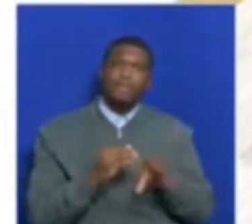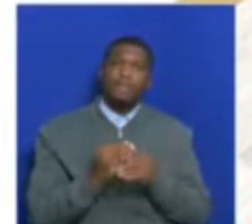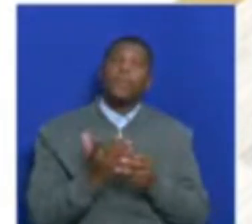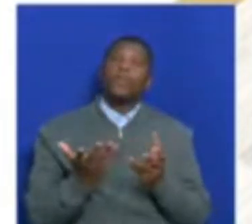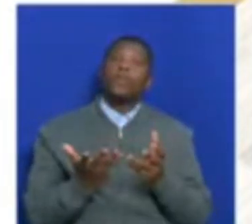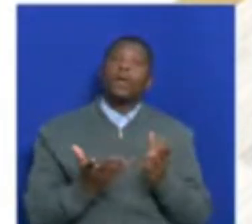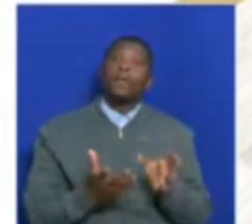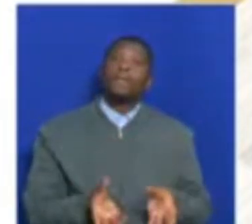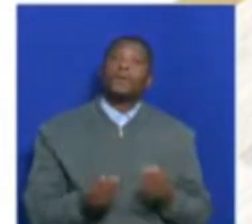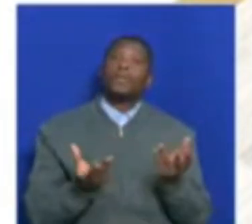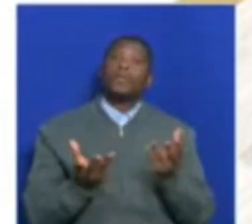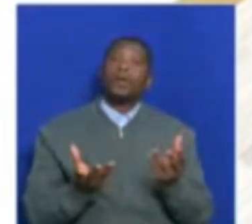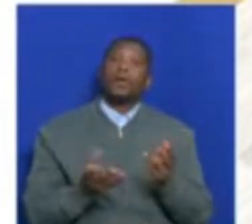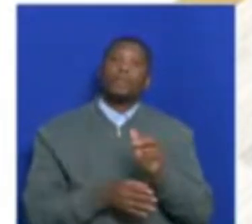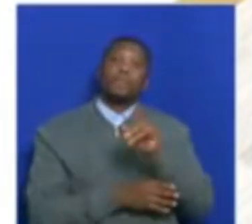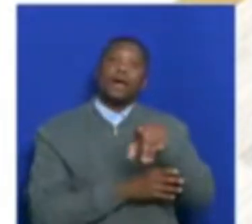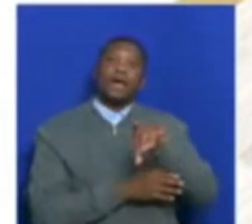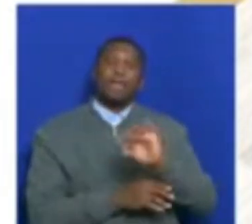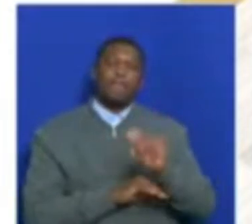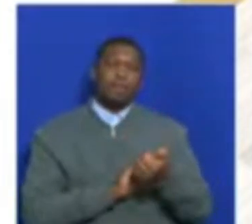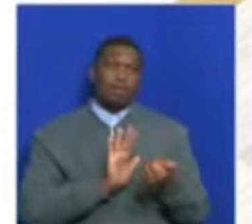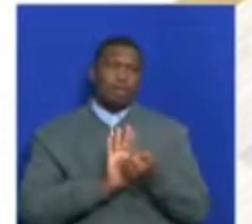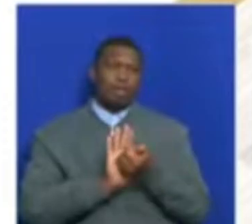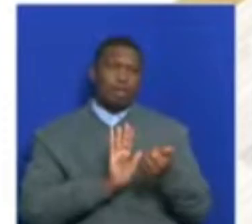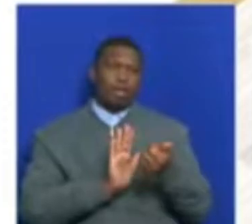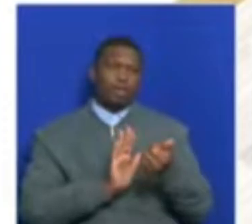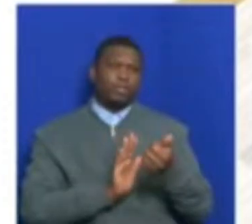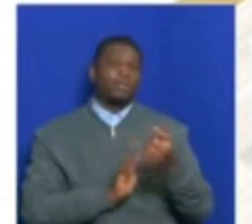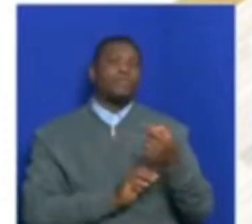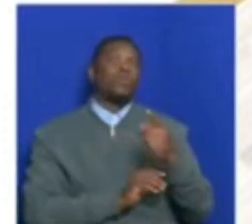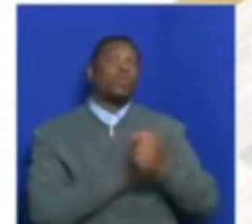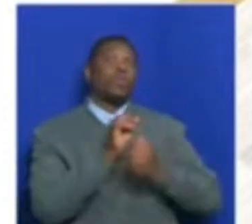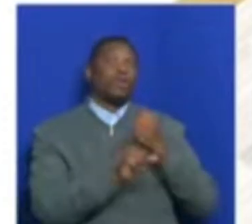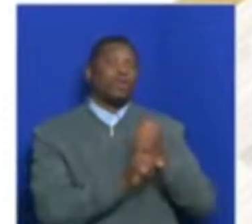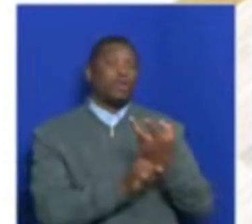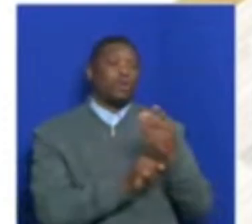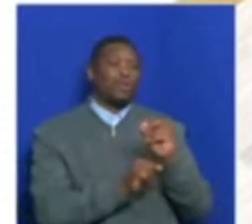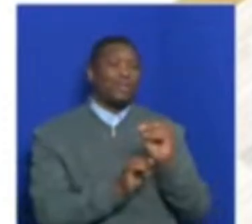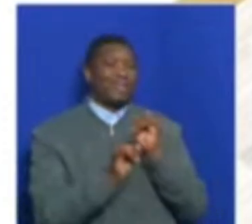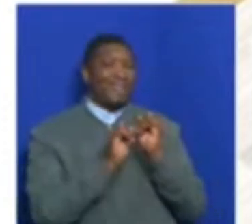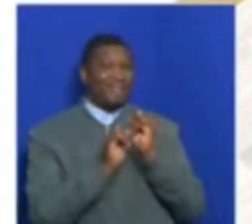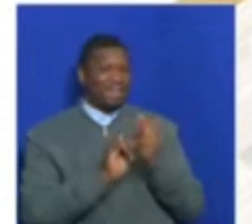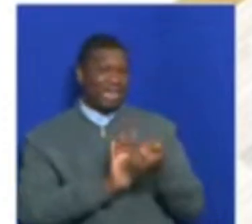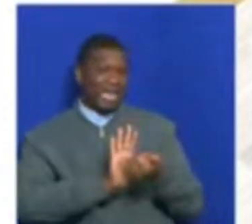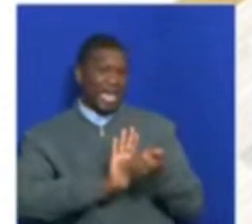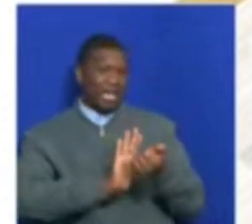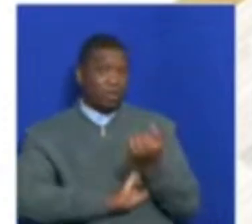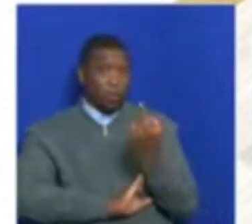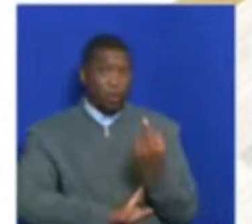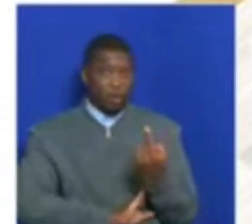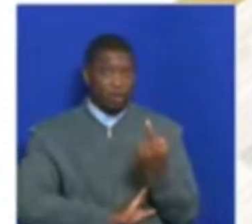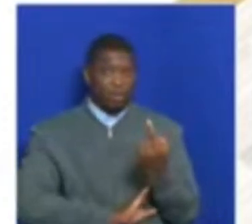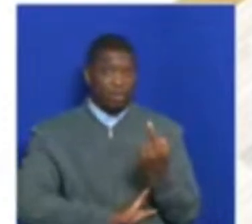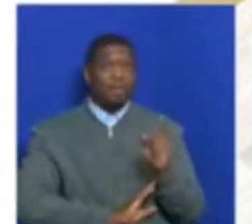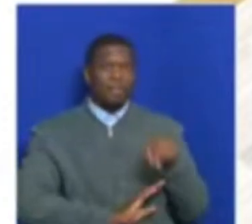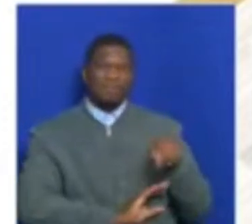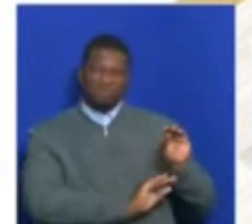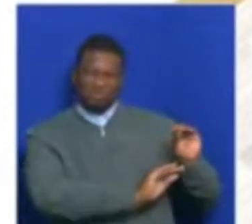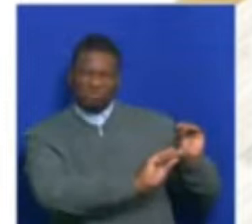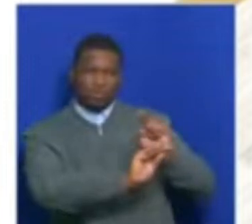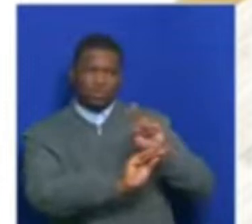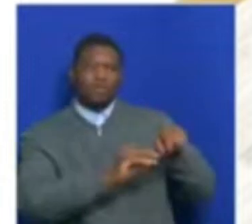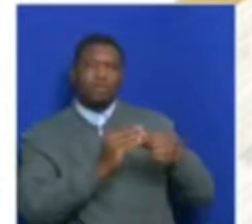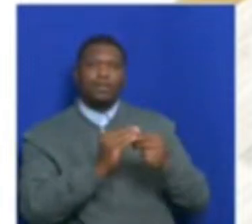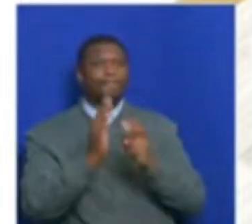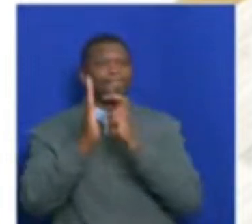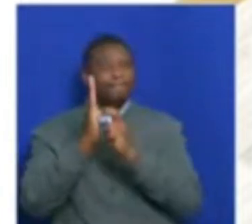of 2011, the regulations and the standard operating procedures of the Directorate. I